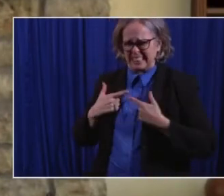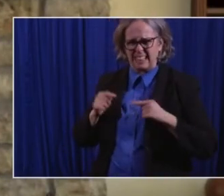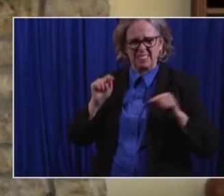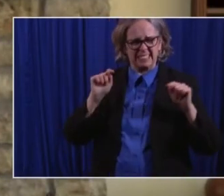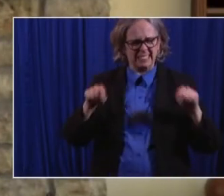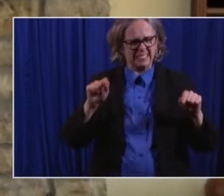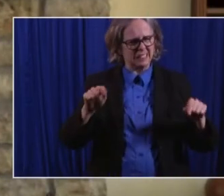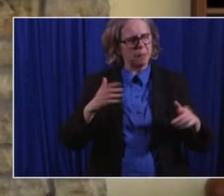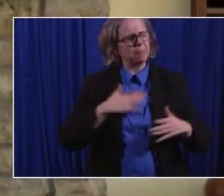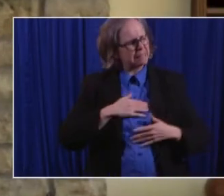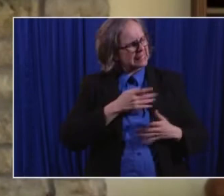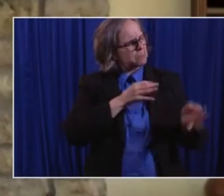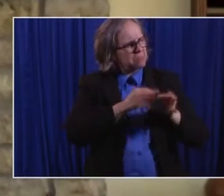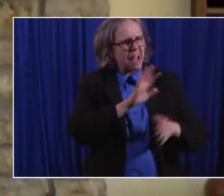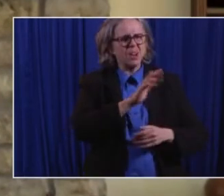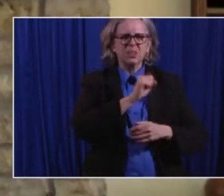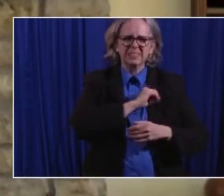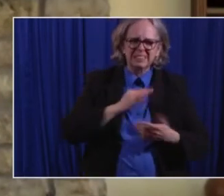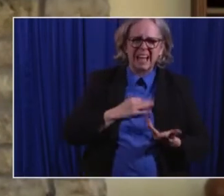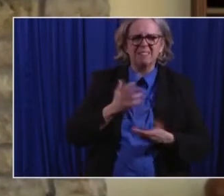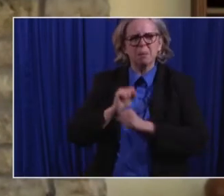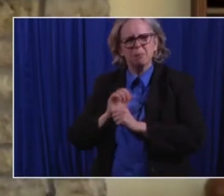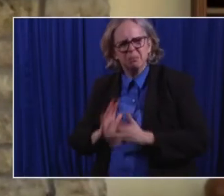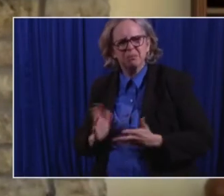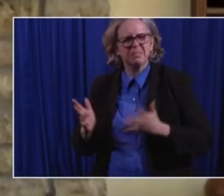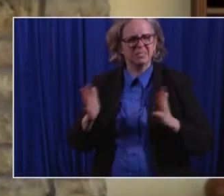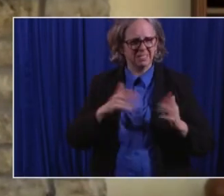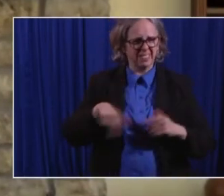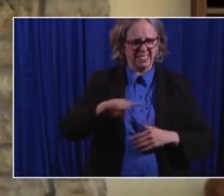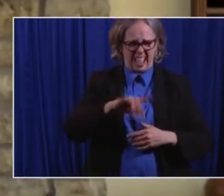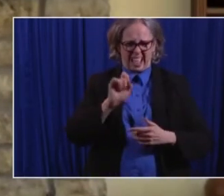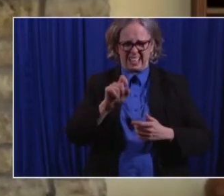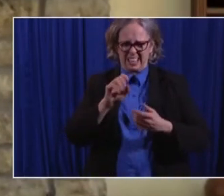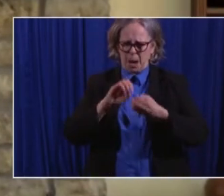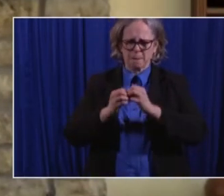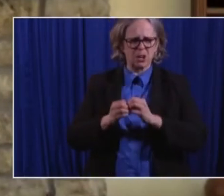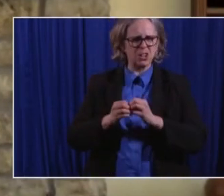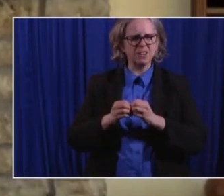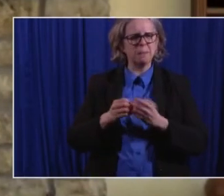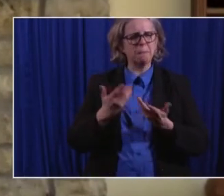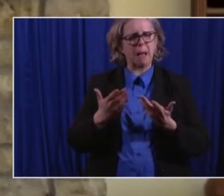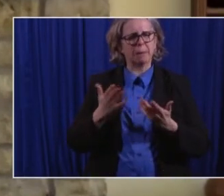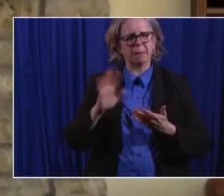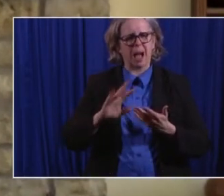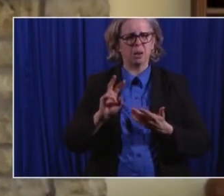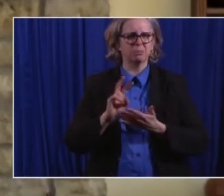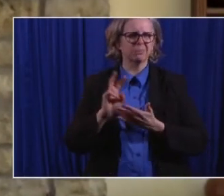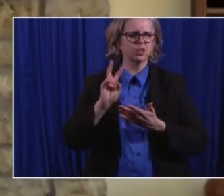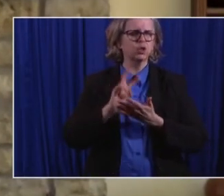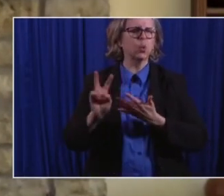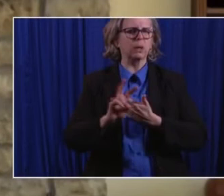Jim, we should be able to tell you that in 7 to 10 days, kind of at least a snapshot of what we're seeing out there.